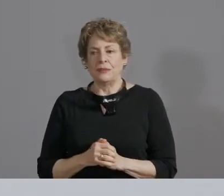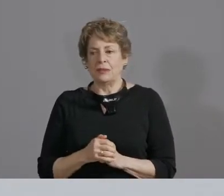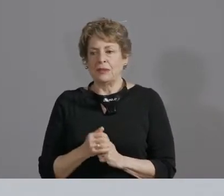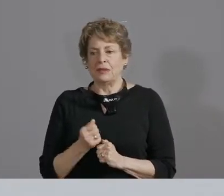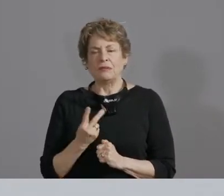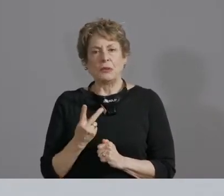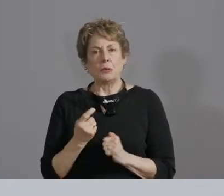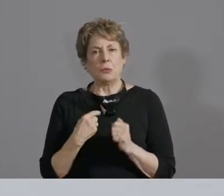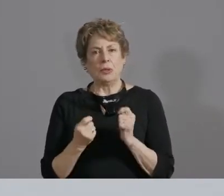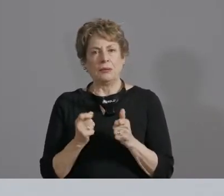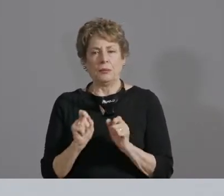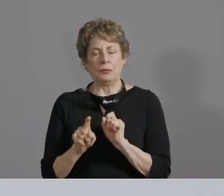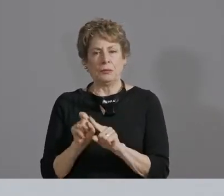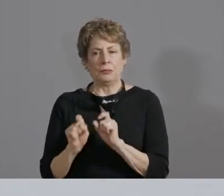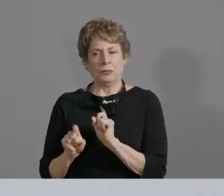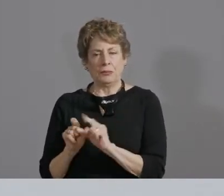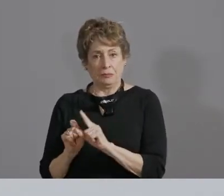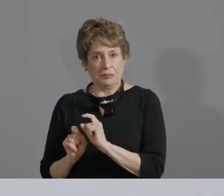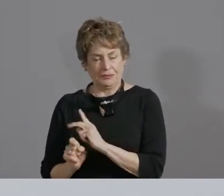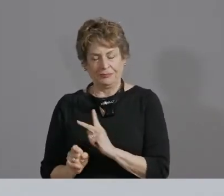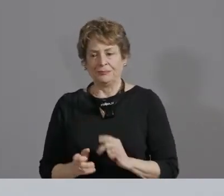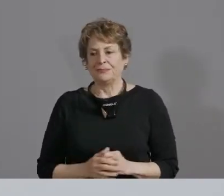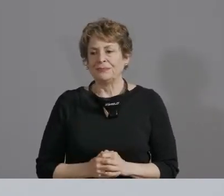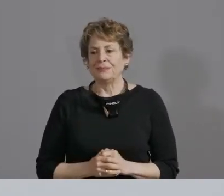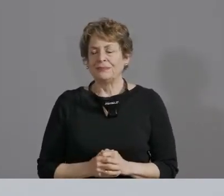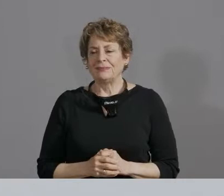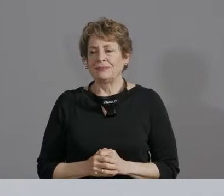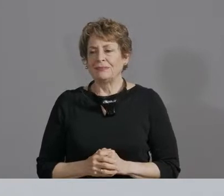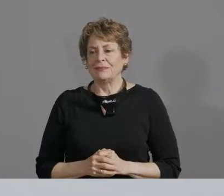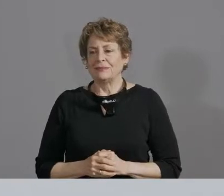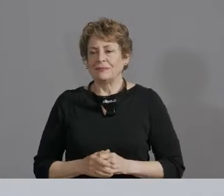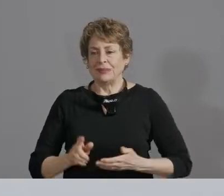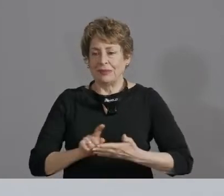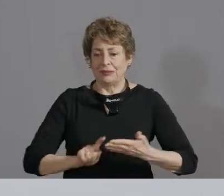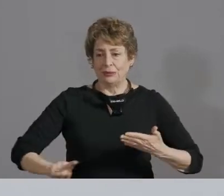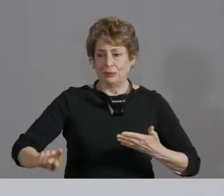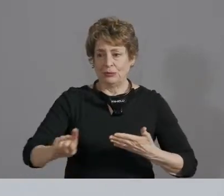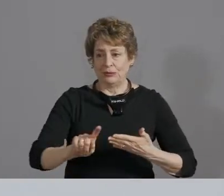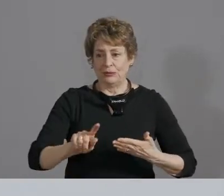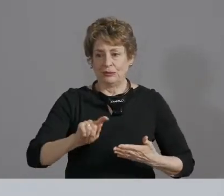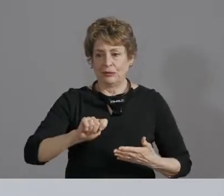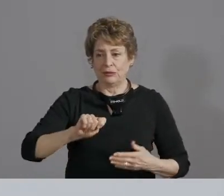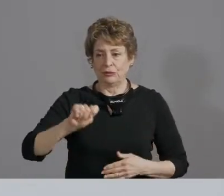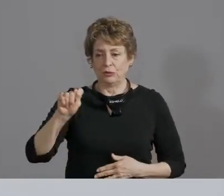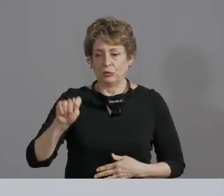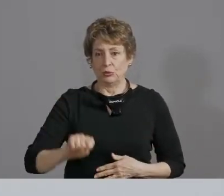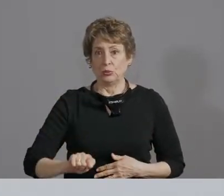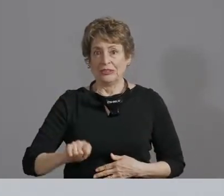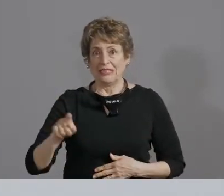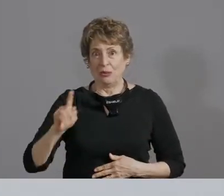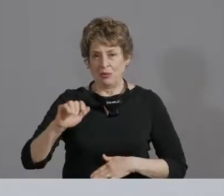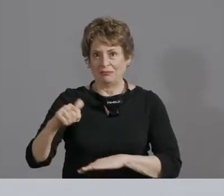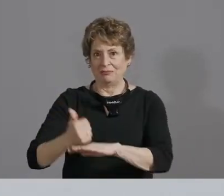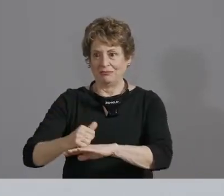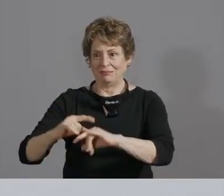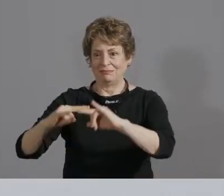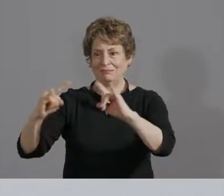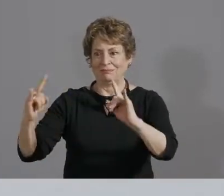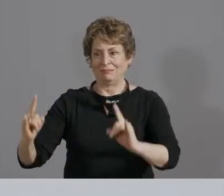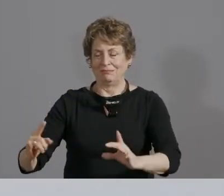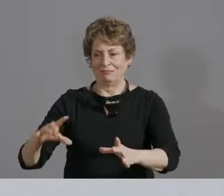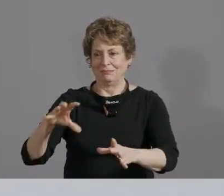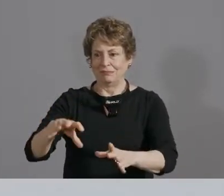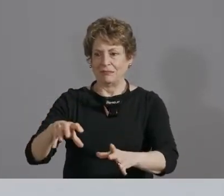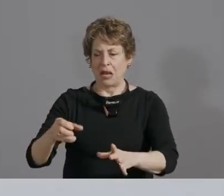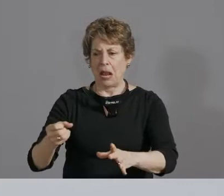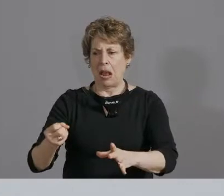First, when the Tucson pod opens next week, do you have a sense of how many appointments that'll have available? We are working